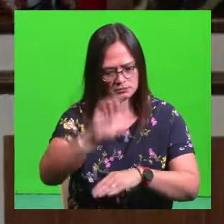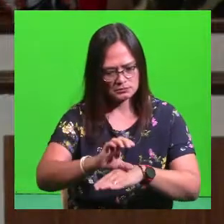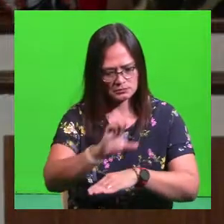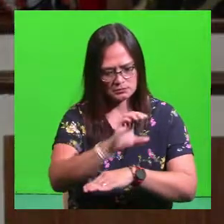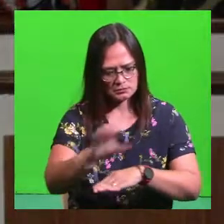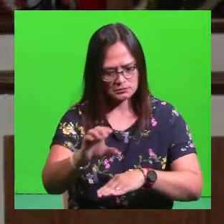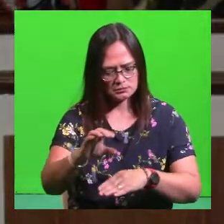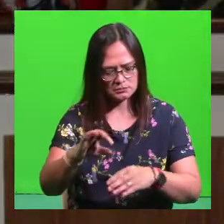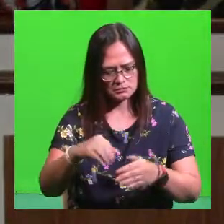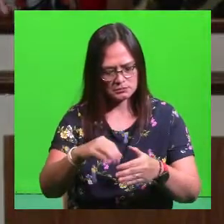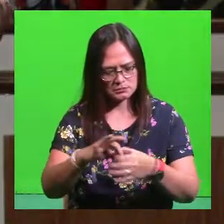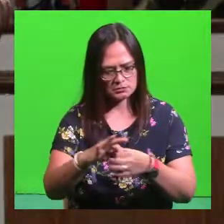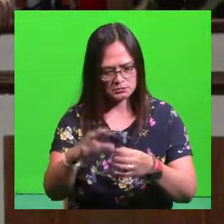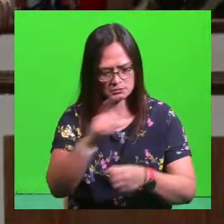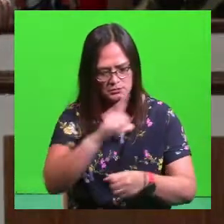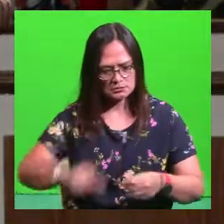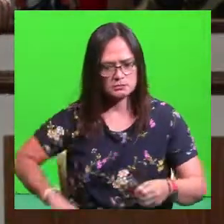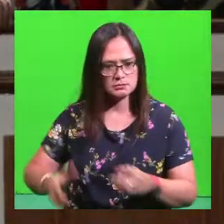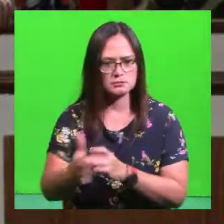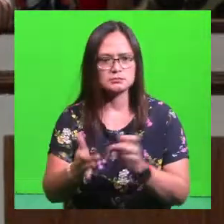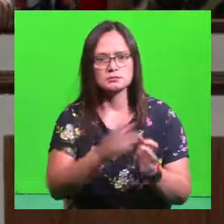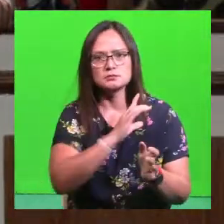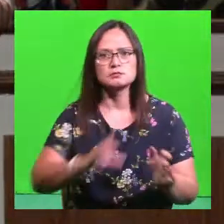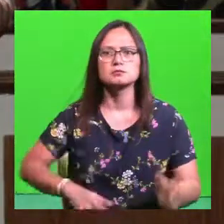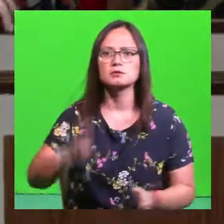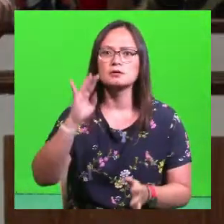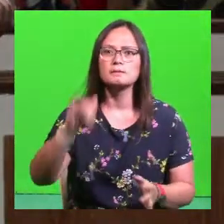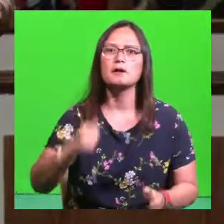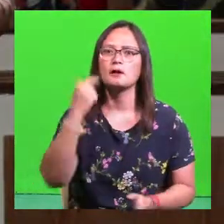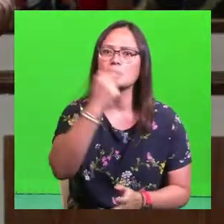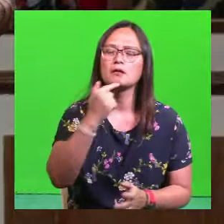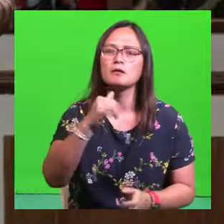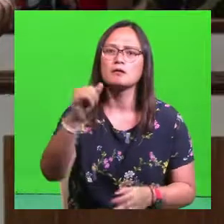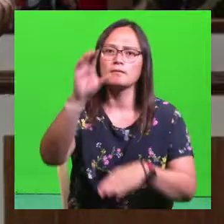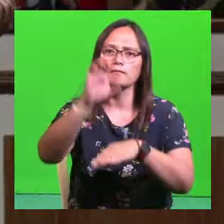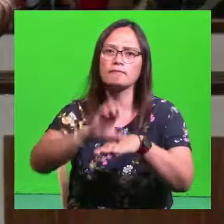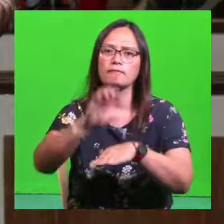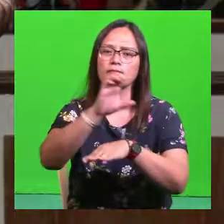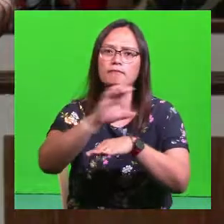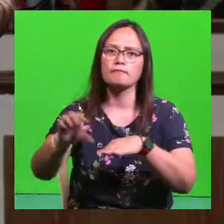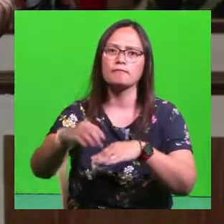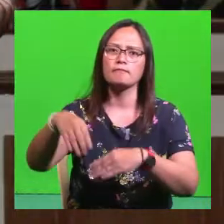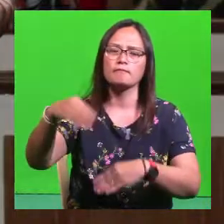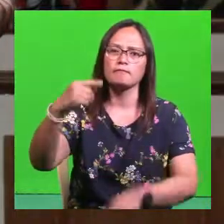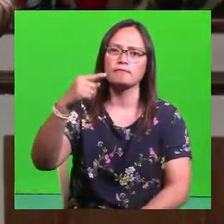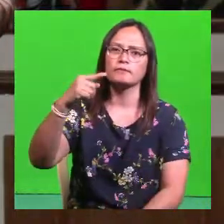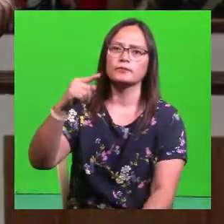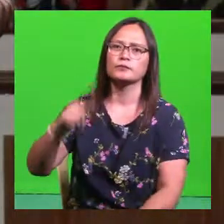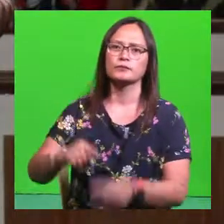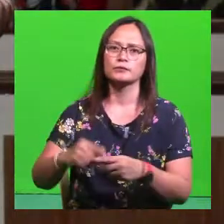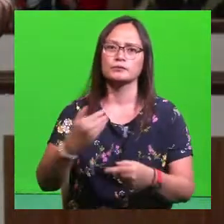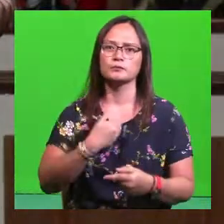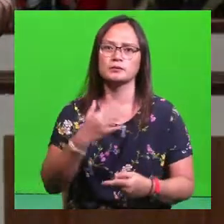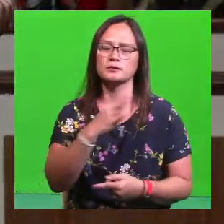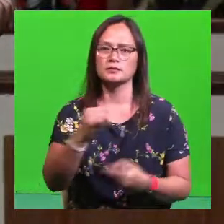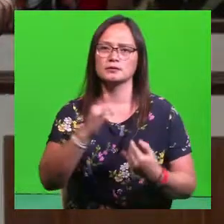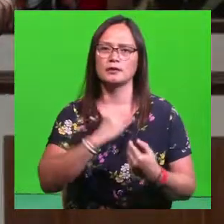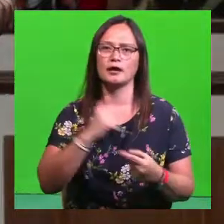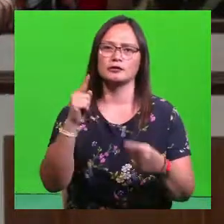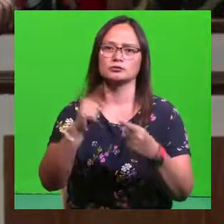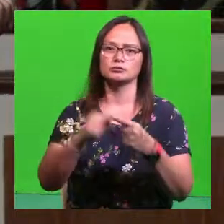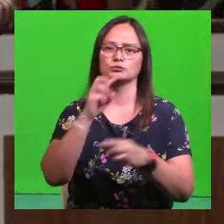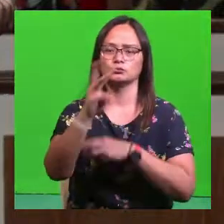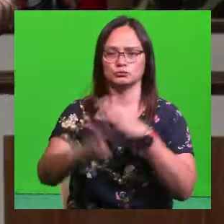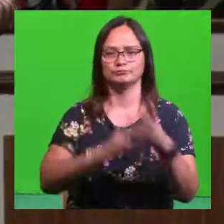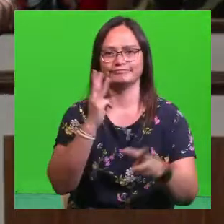the world is crucified unto me, and I unto the world. I remember this song. You know, I